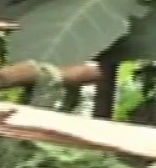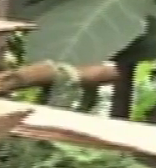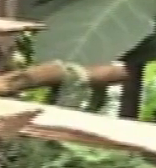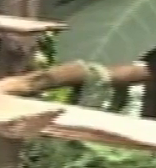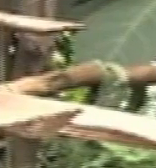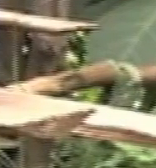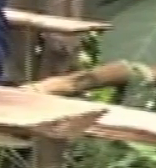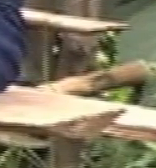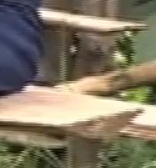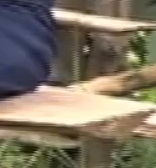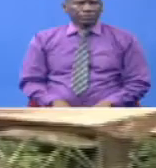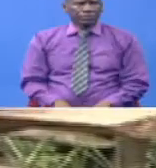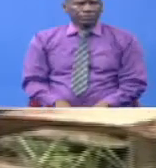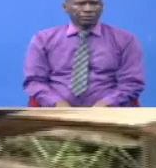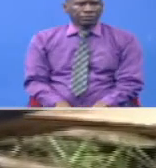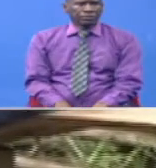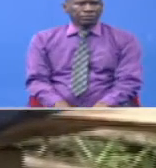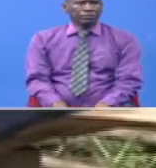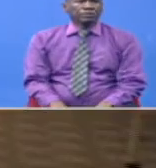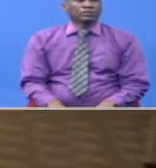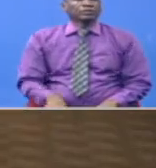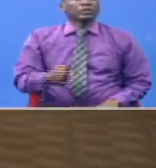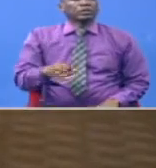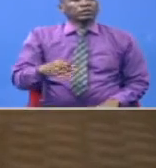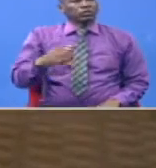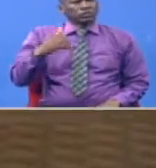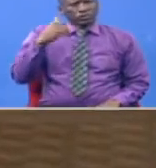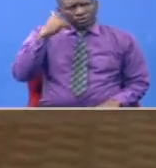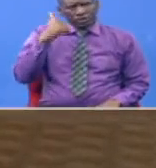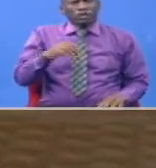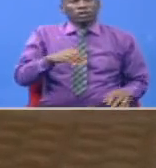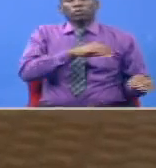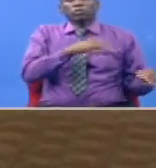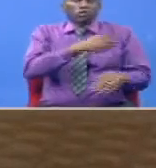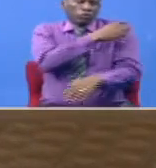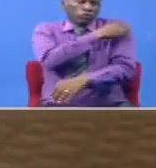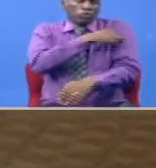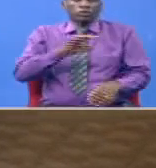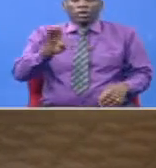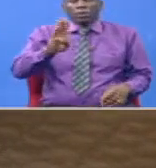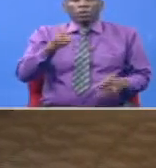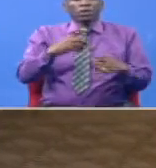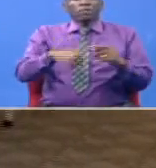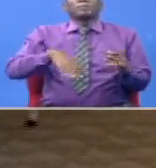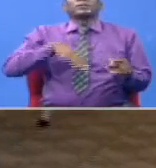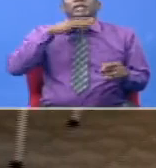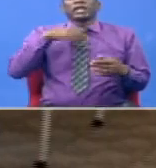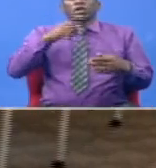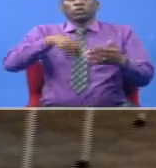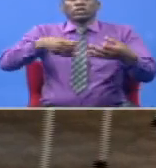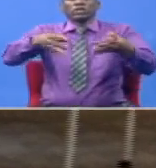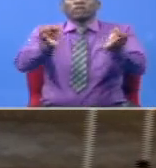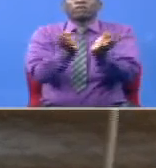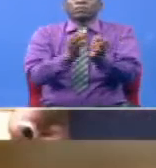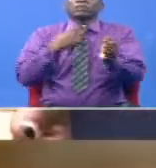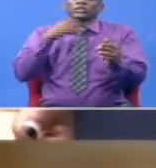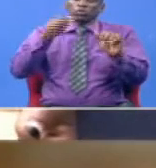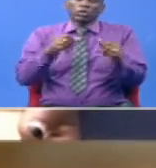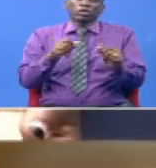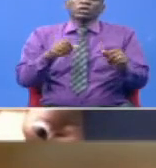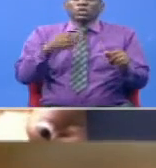Viola Kyogon's sister-in-law was ailing and rushed to a hospital in Baringo, but died over what the family says was avoidable